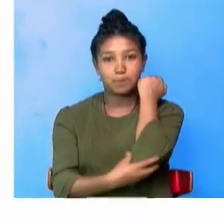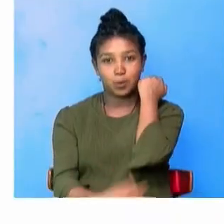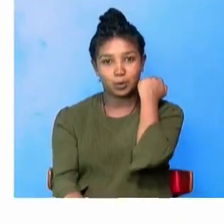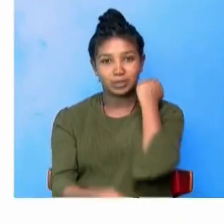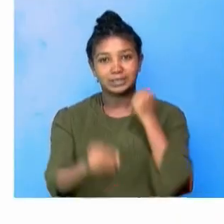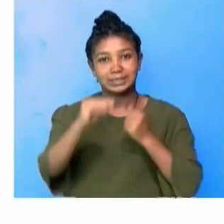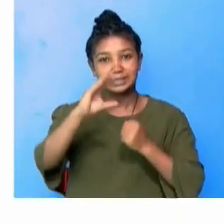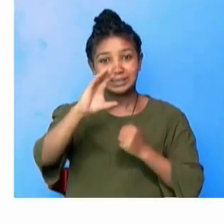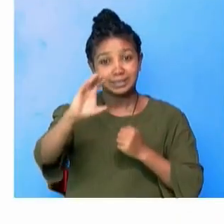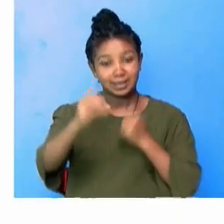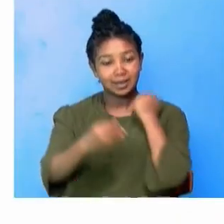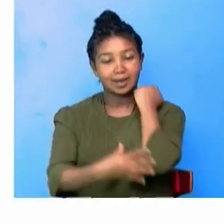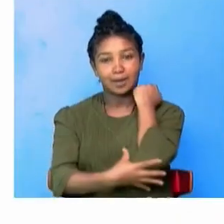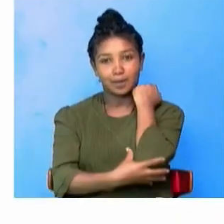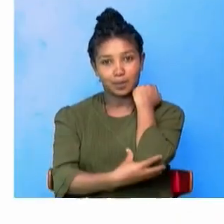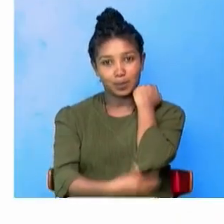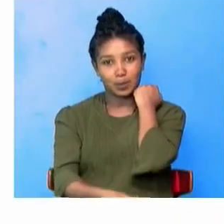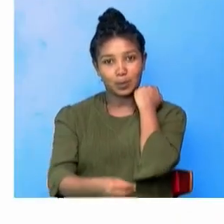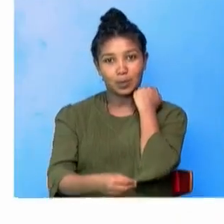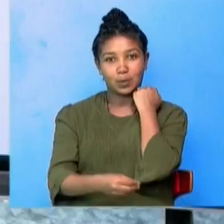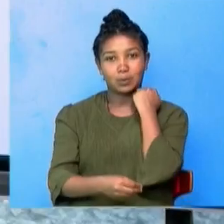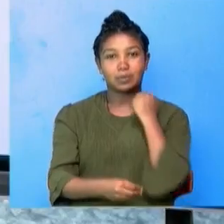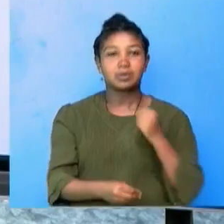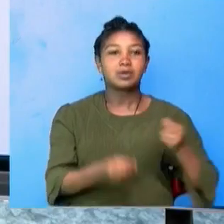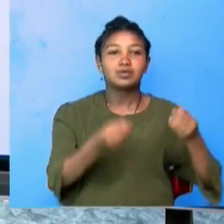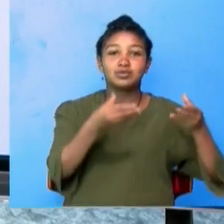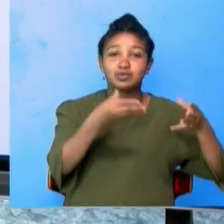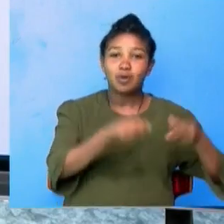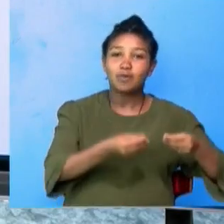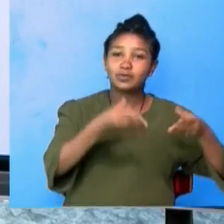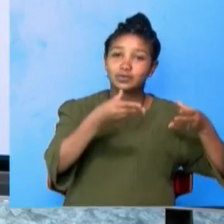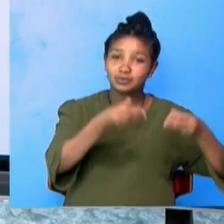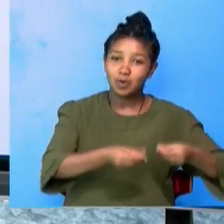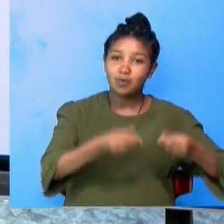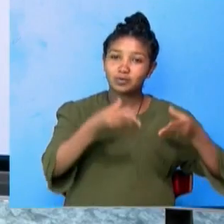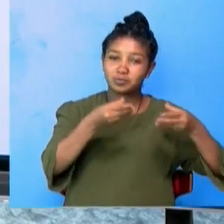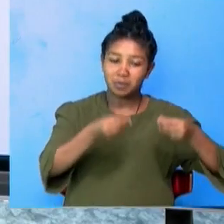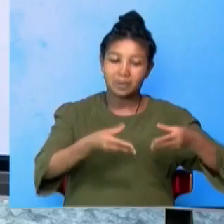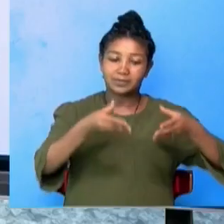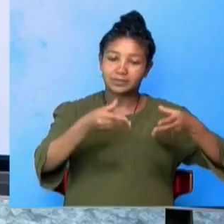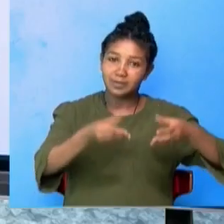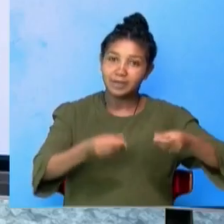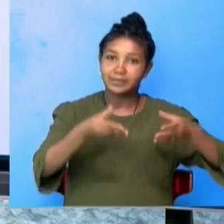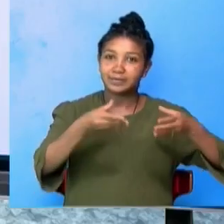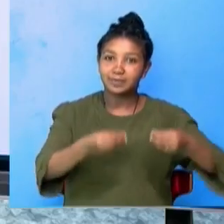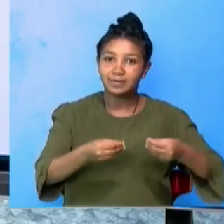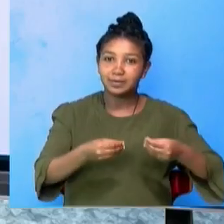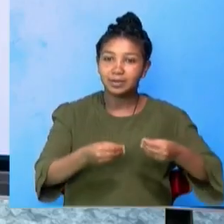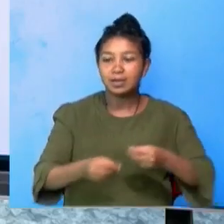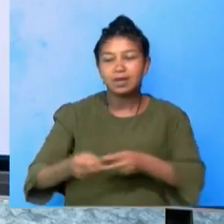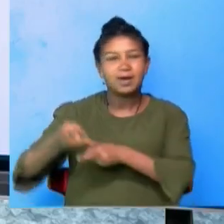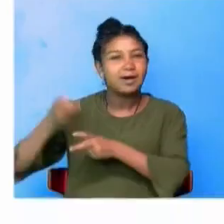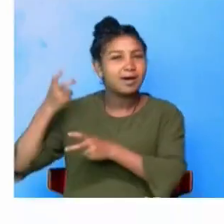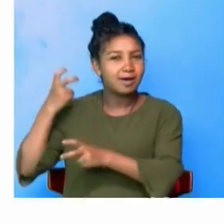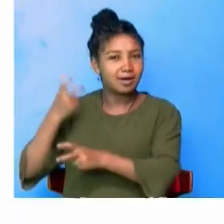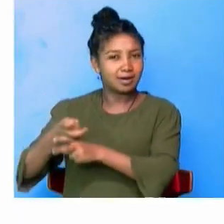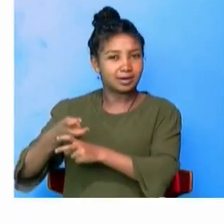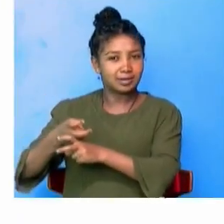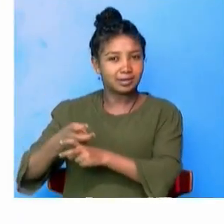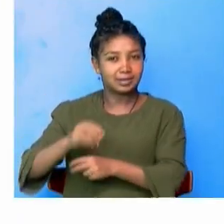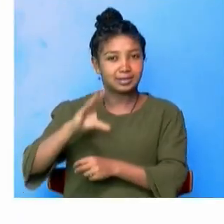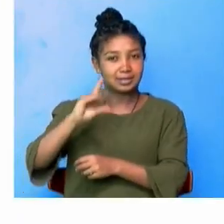See? Poor. Soft, soft, soft. Hard.